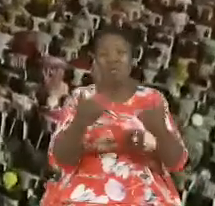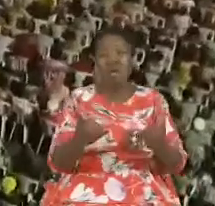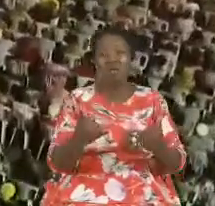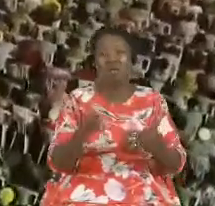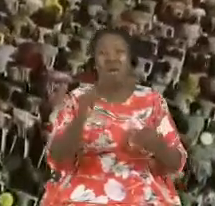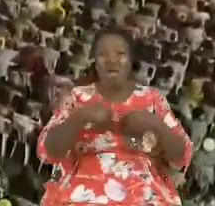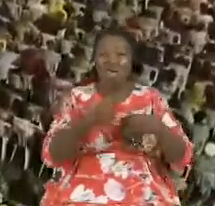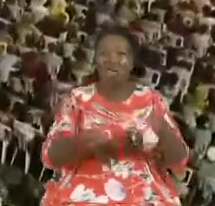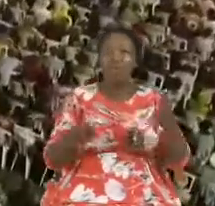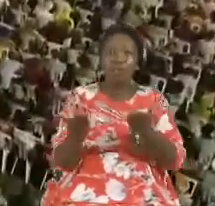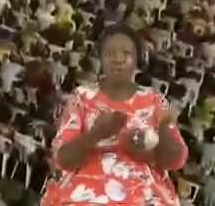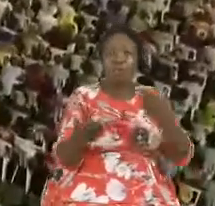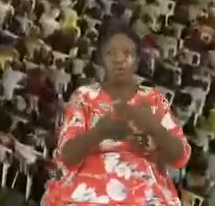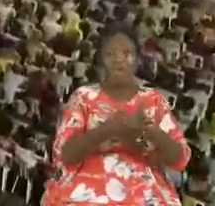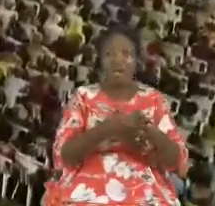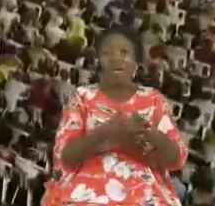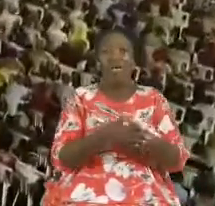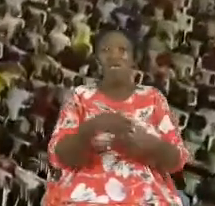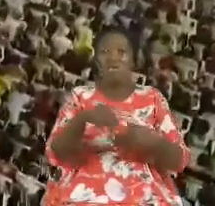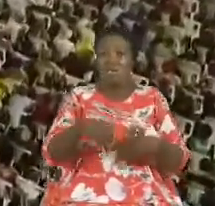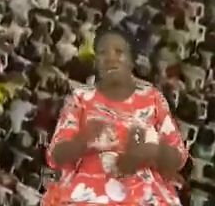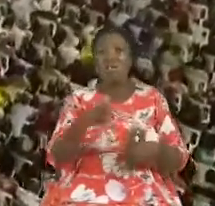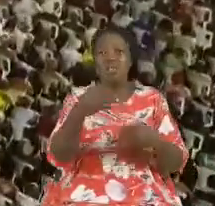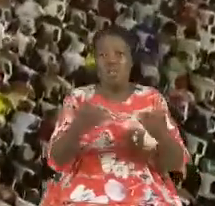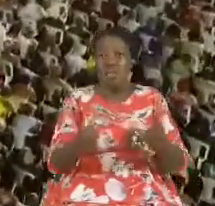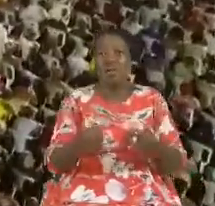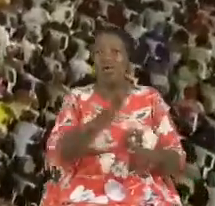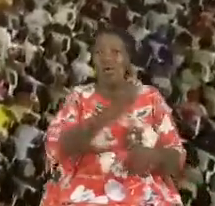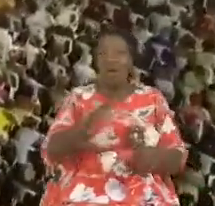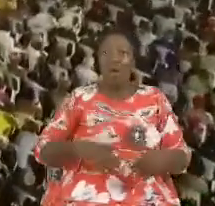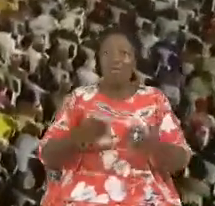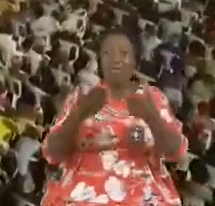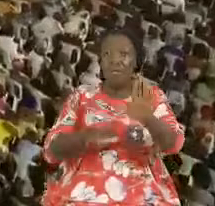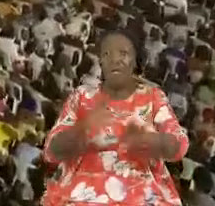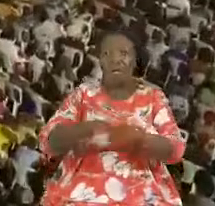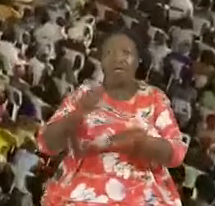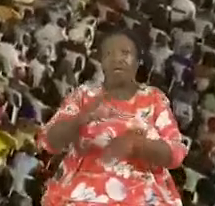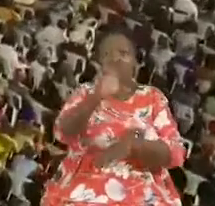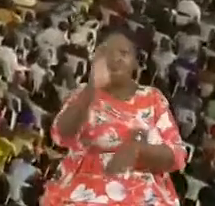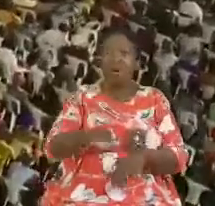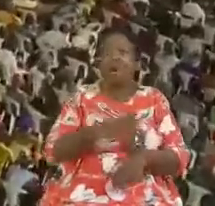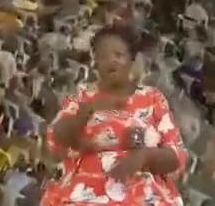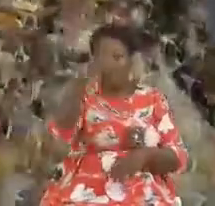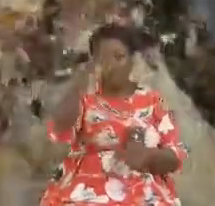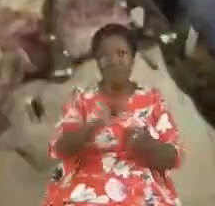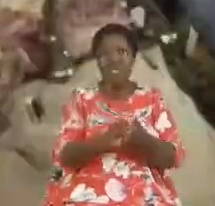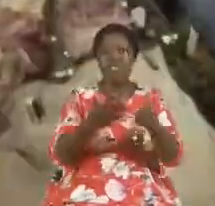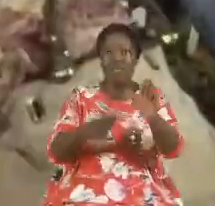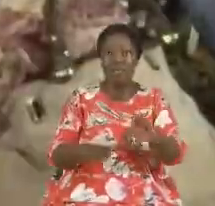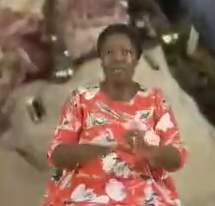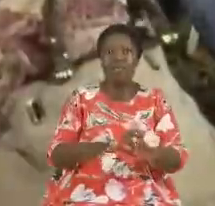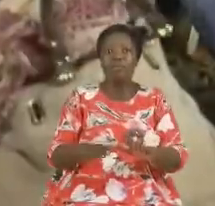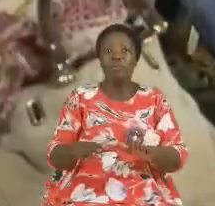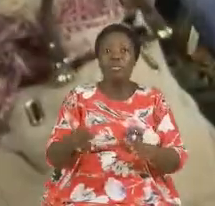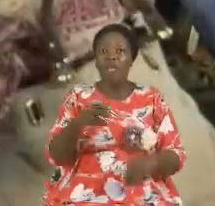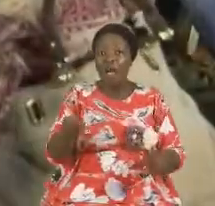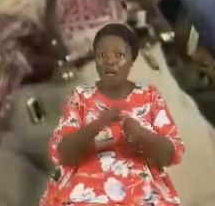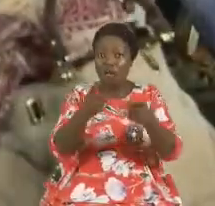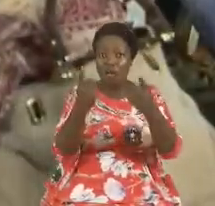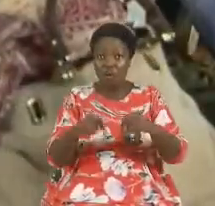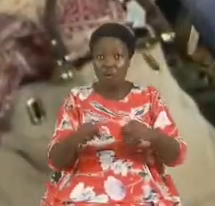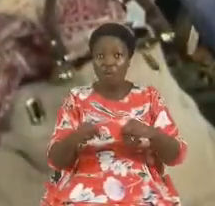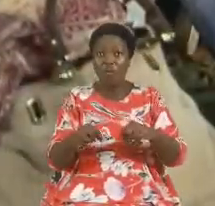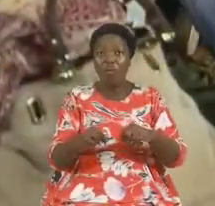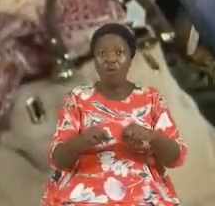works. It says, yet now, as he reconciled, yet now, Christ died on the cross,